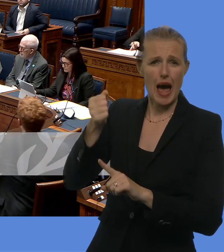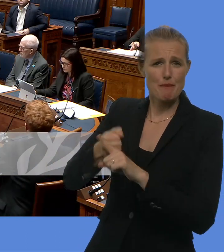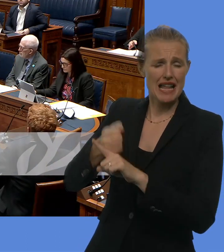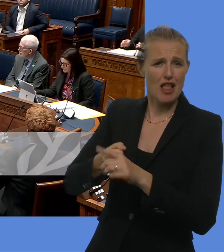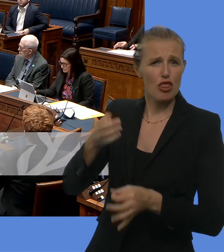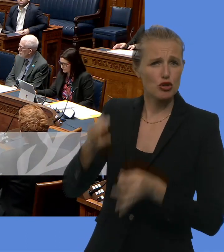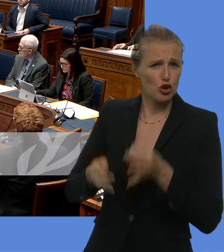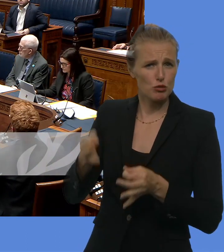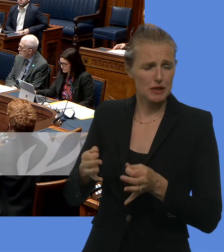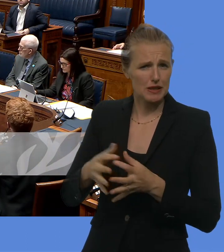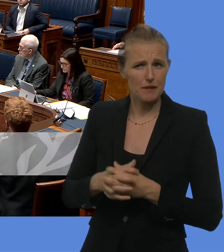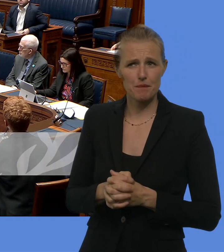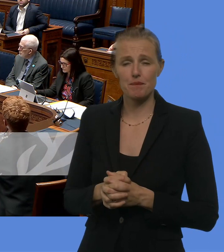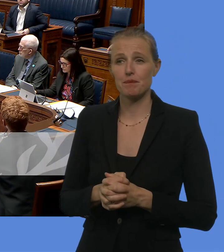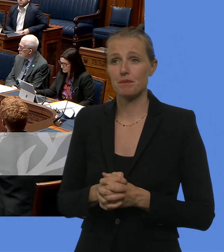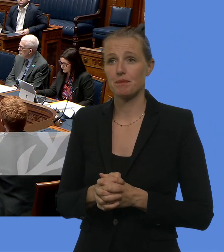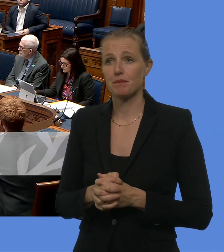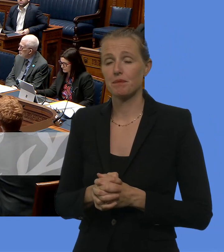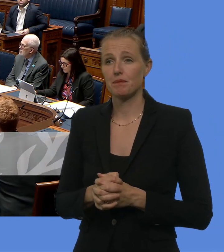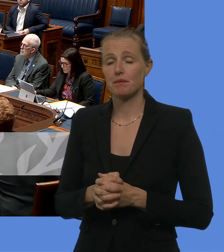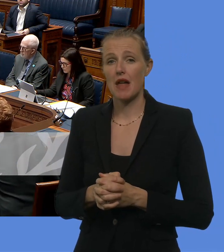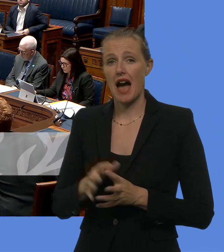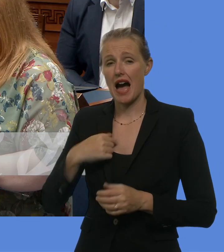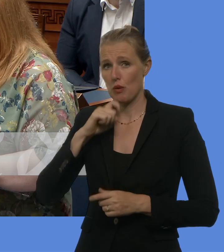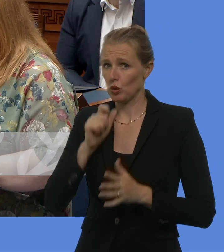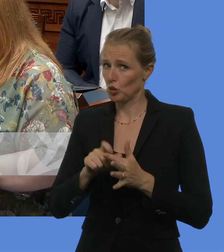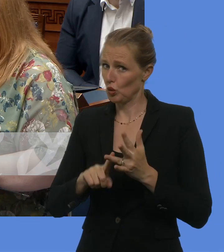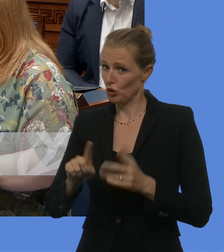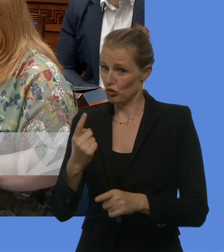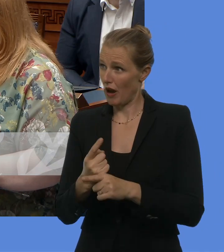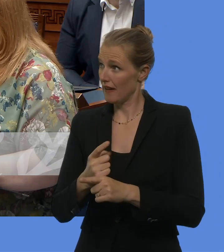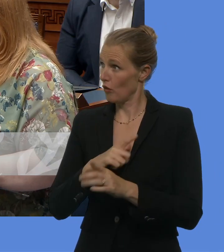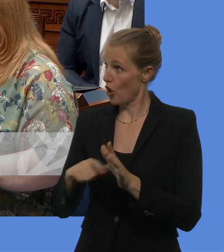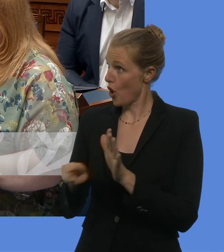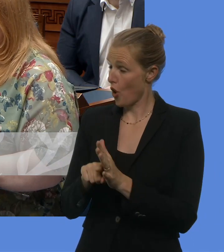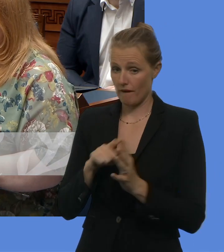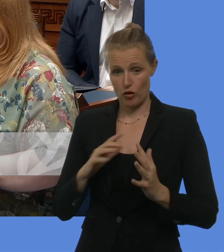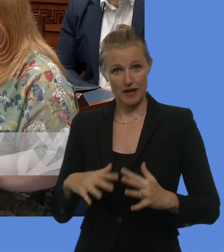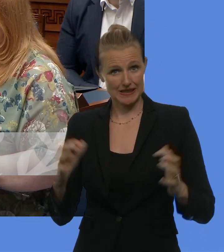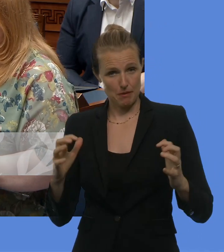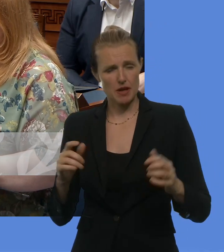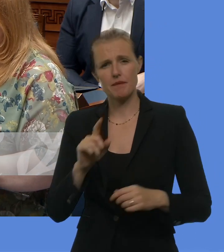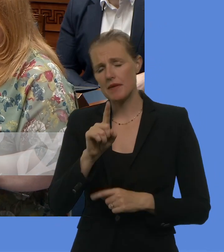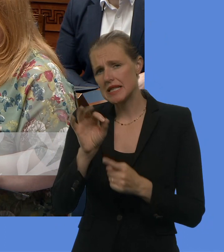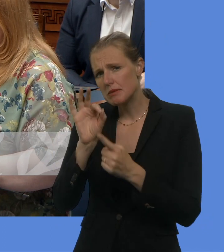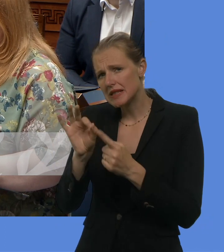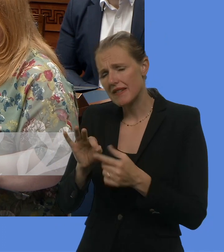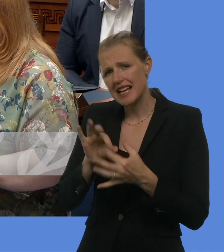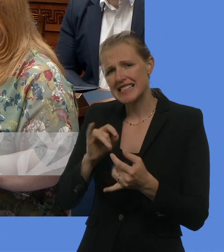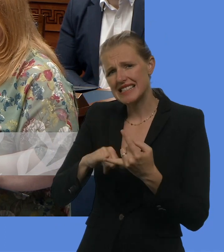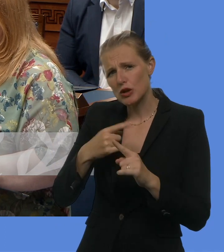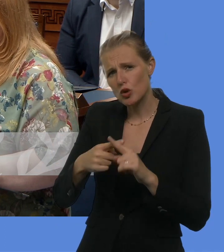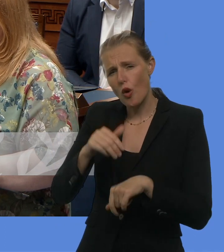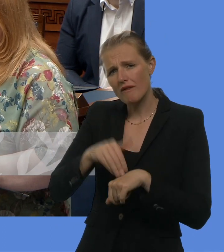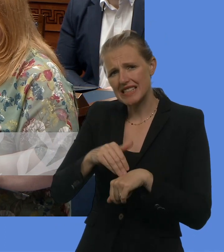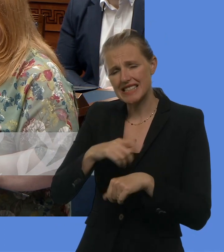Minister. I will do what is right in front of the law and in front of this Assembly. The specifics of the sexual offences